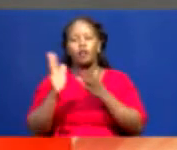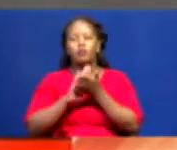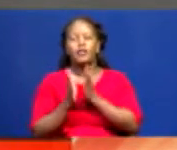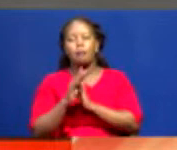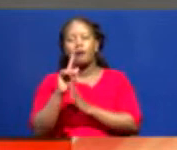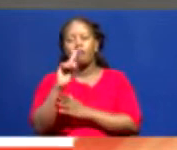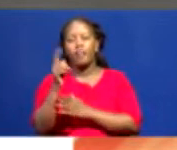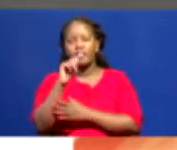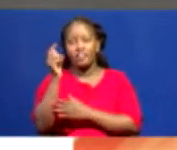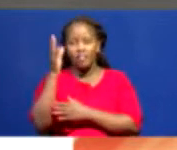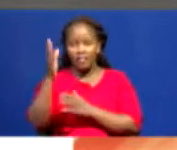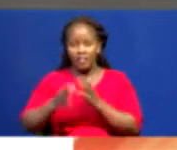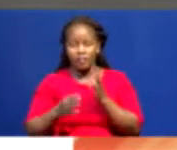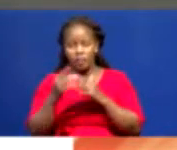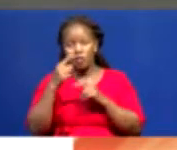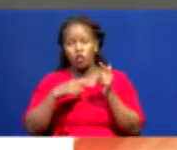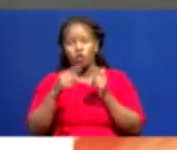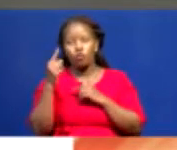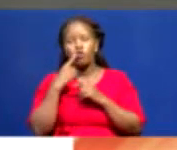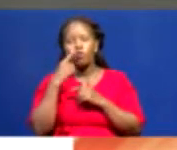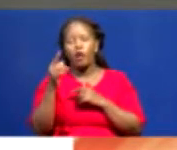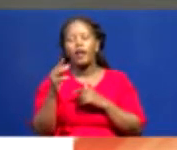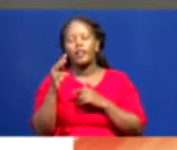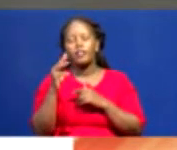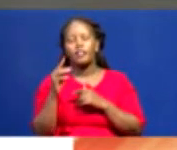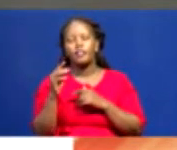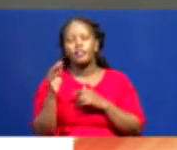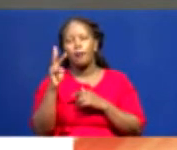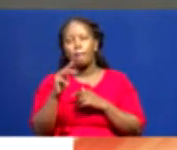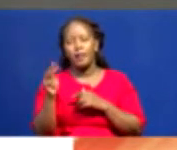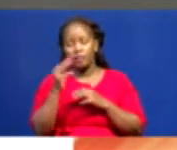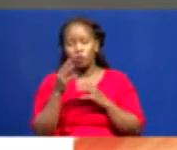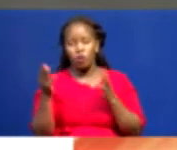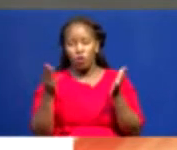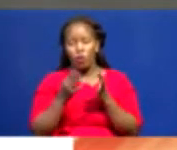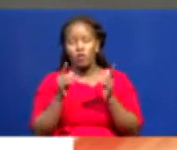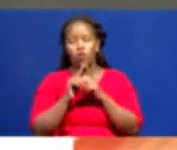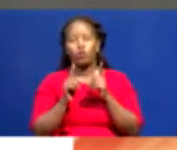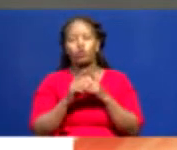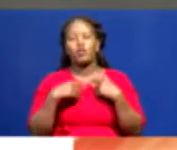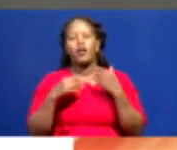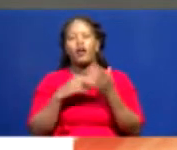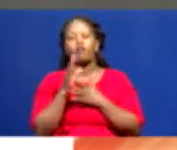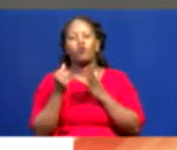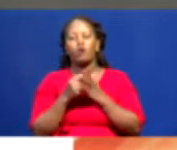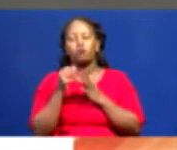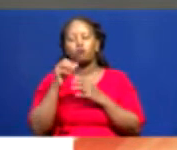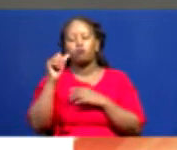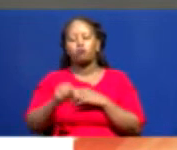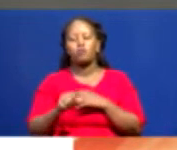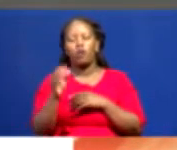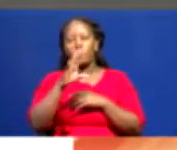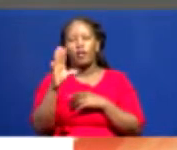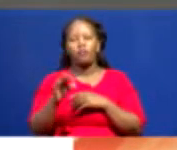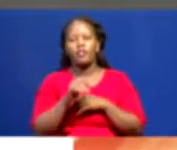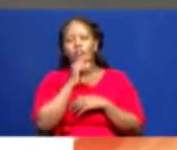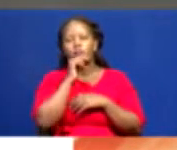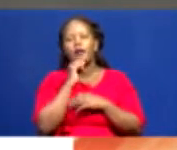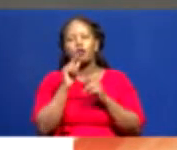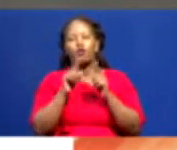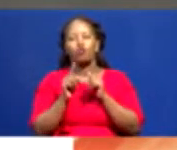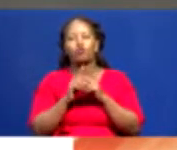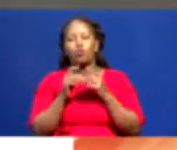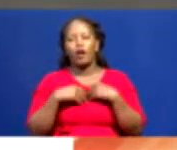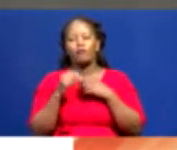the 100 meters race at the Diamond League meeting, when he takes on South Africa's Akane Simbine in the Monaco meet